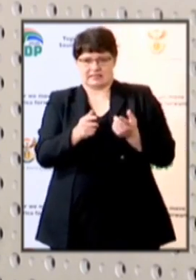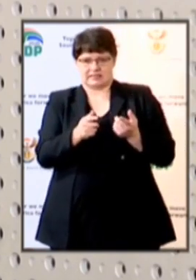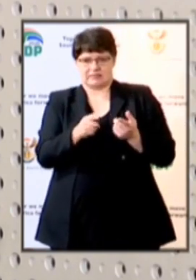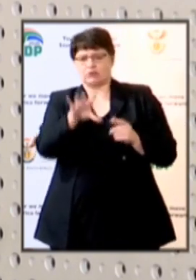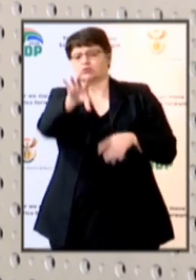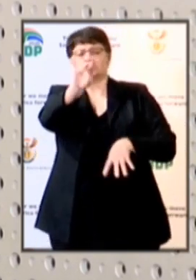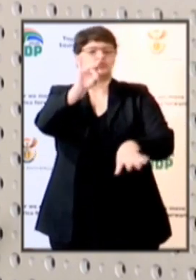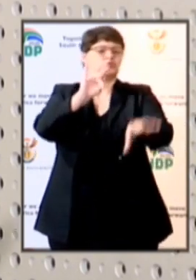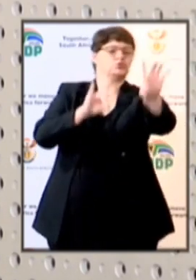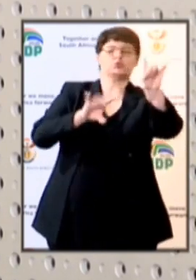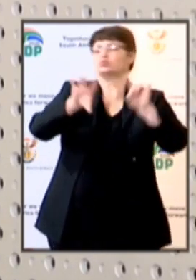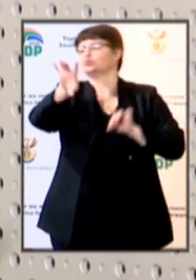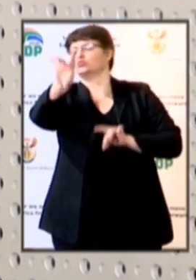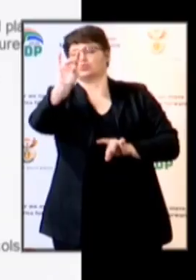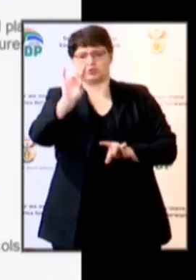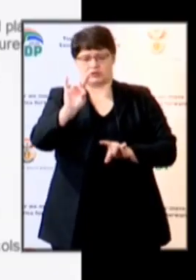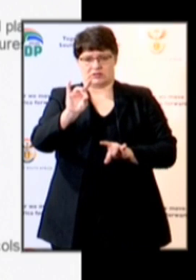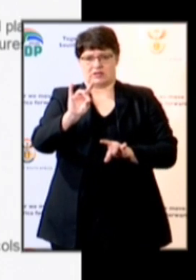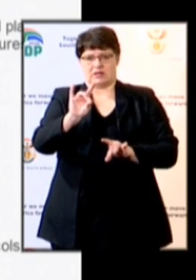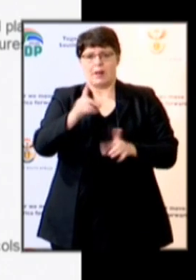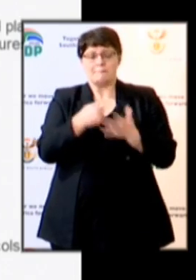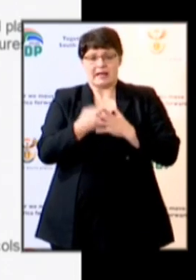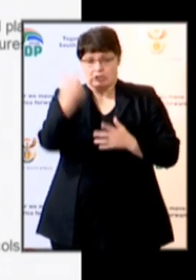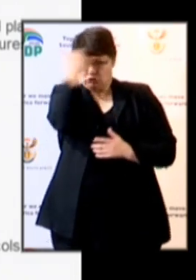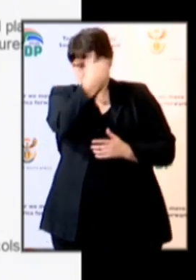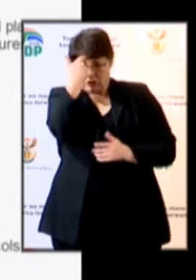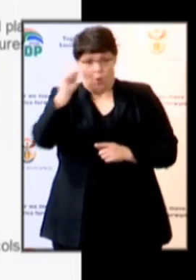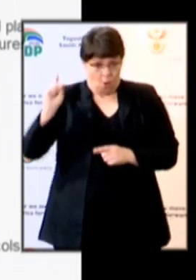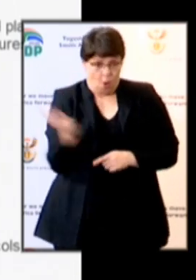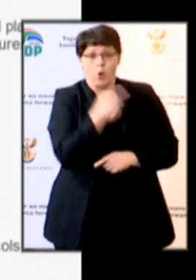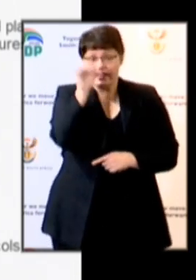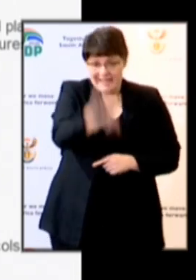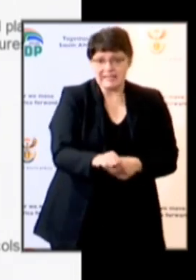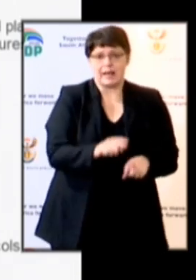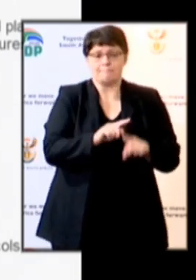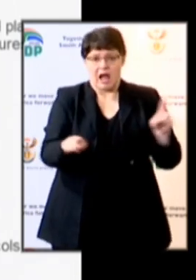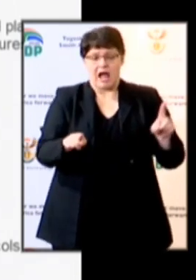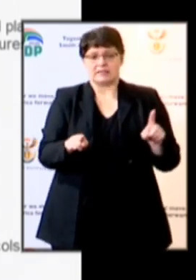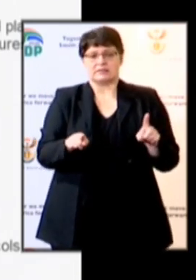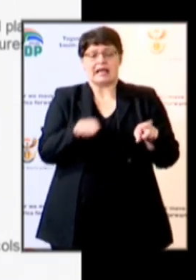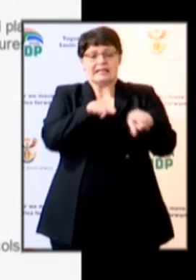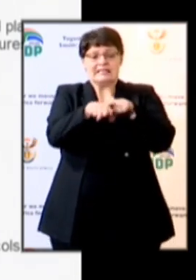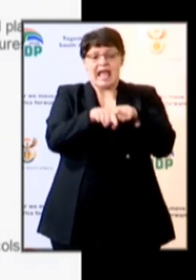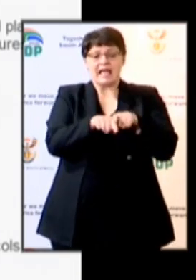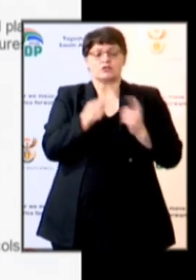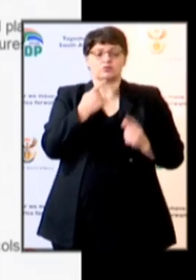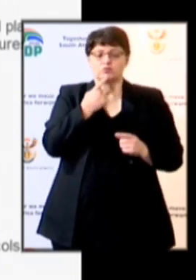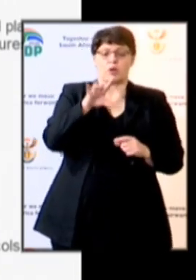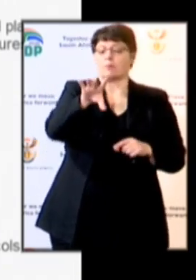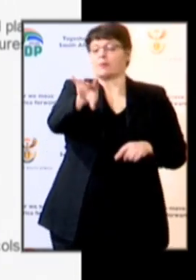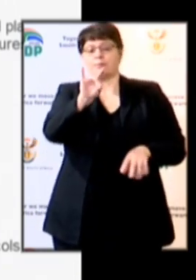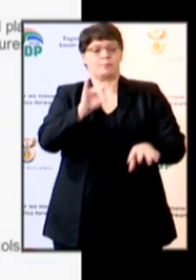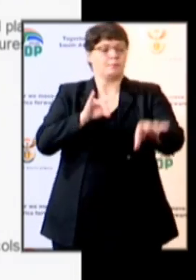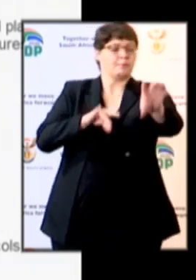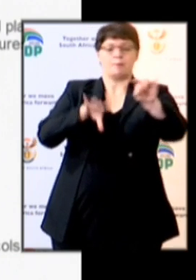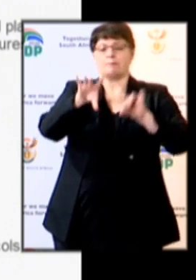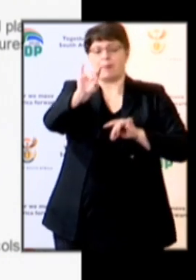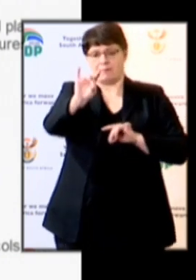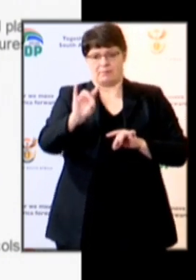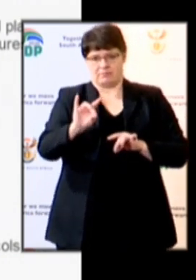come in. But they must also test, just to ensure that we are not sitting with a lot of